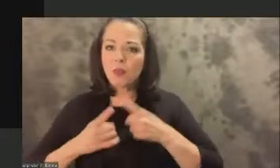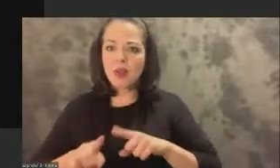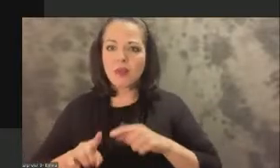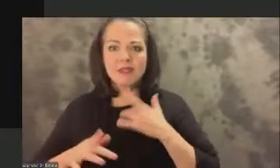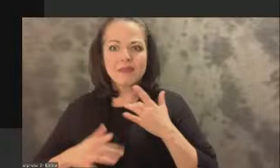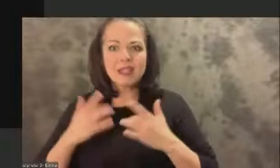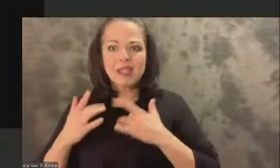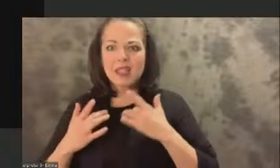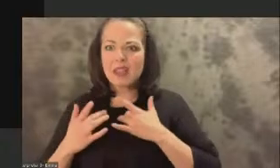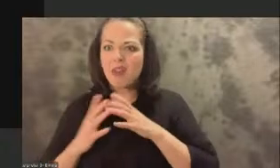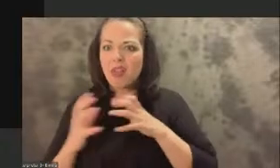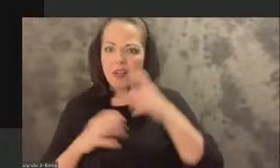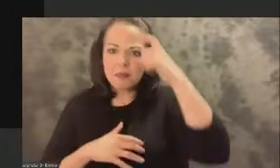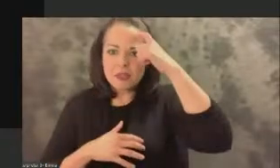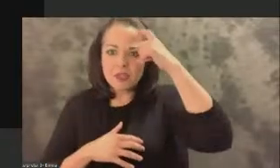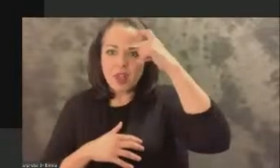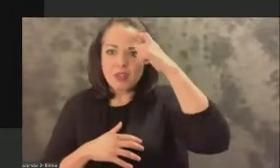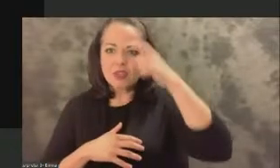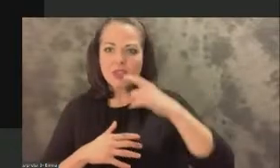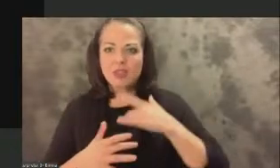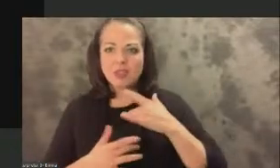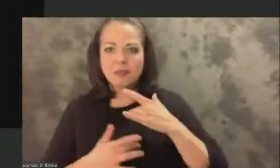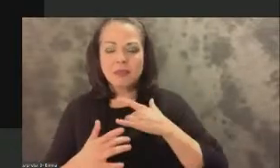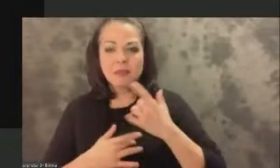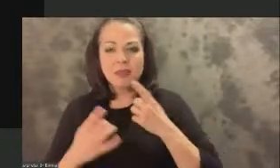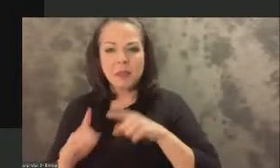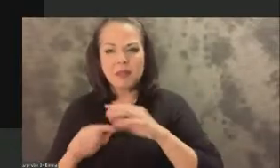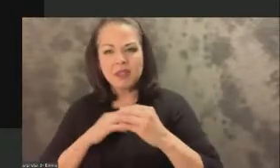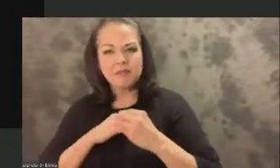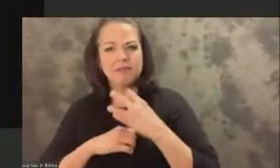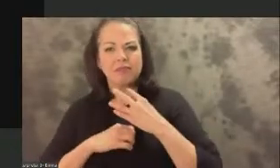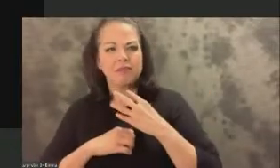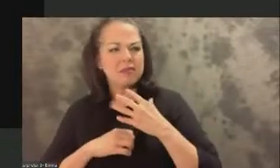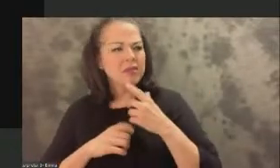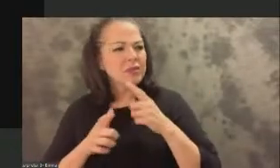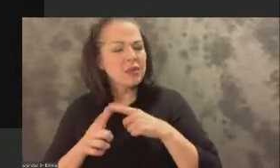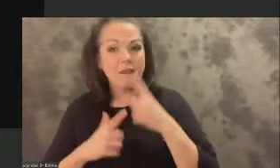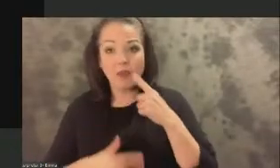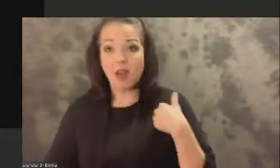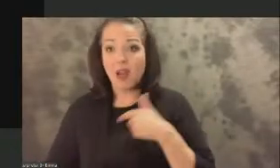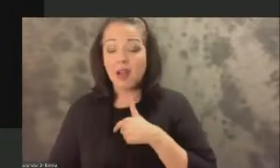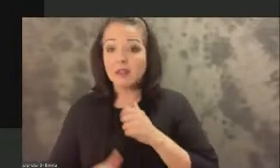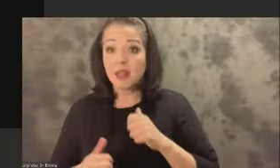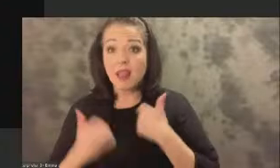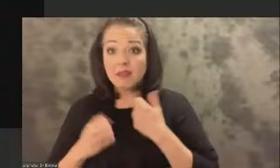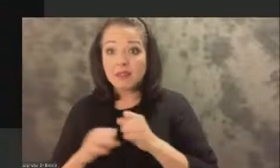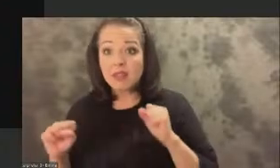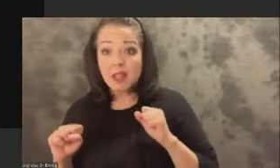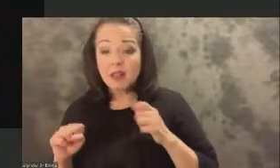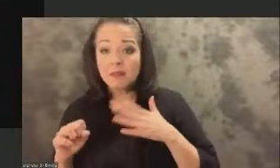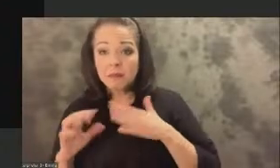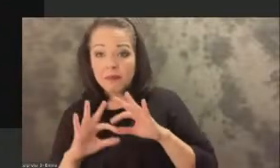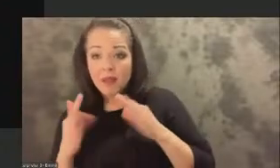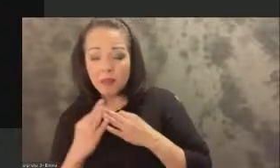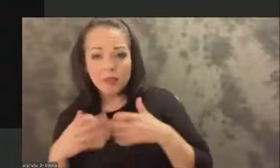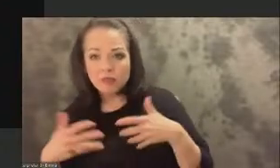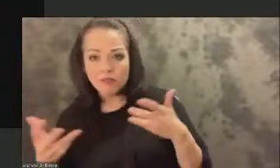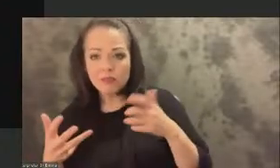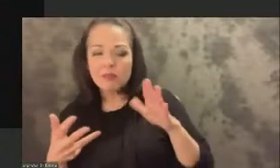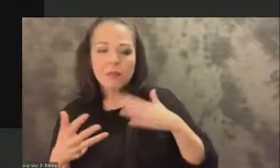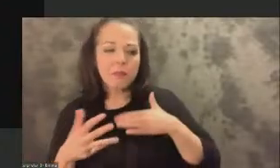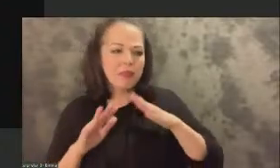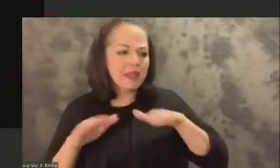of my neurological symptoms. And so for us, what was a lifesaver for my family is because my kids had always